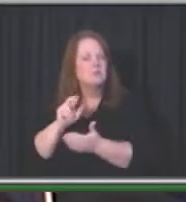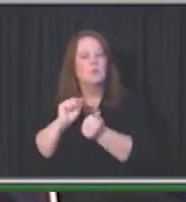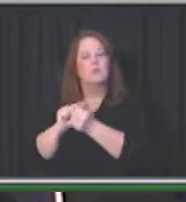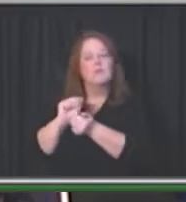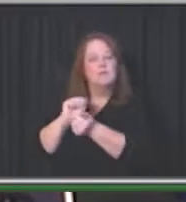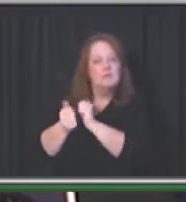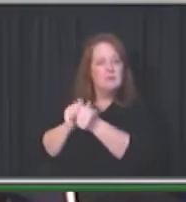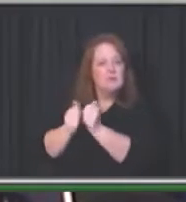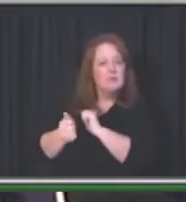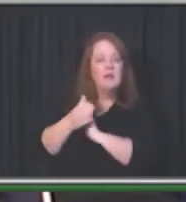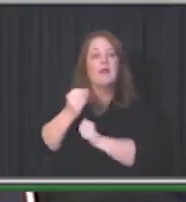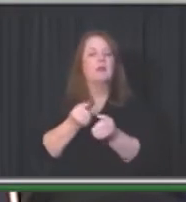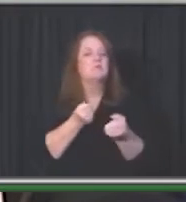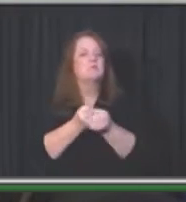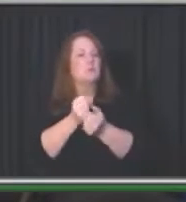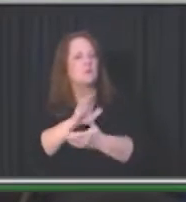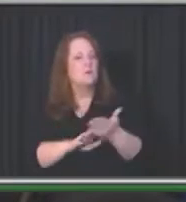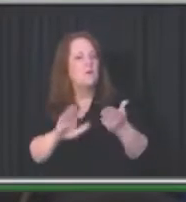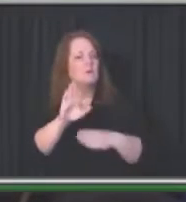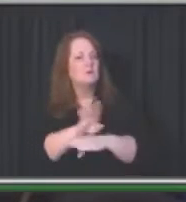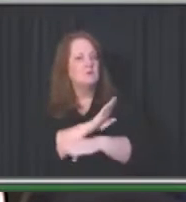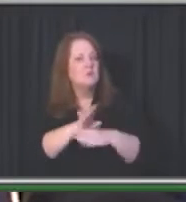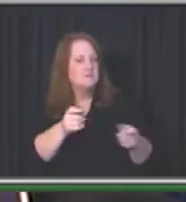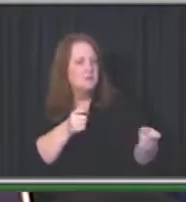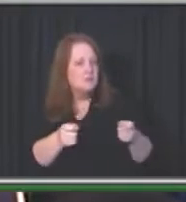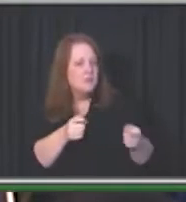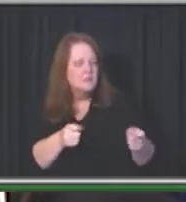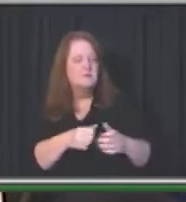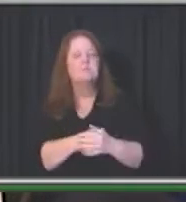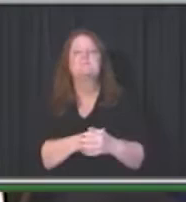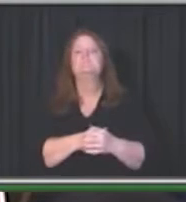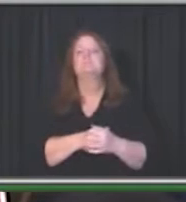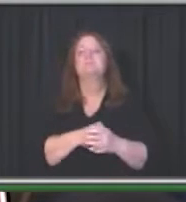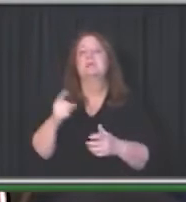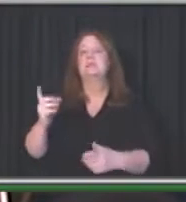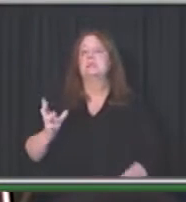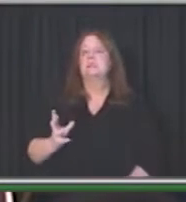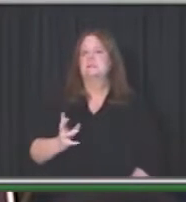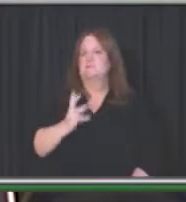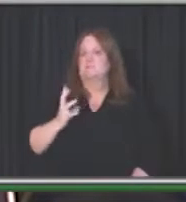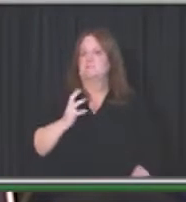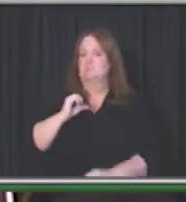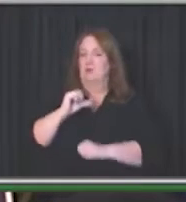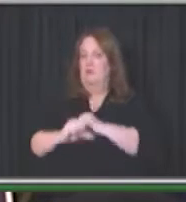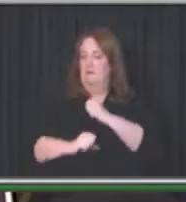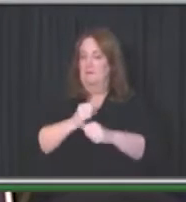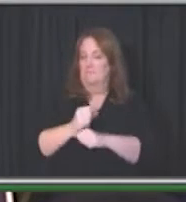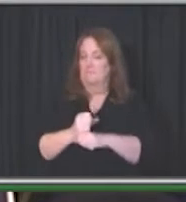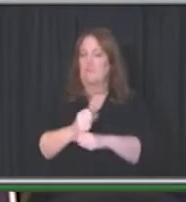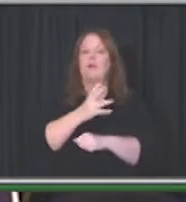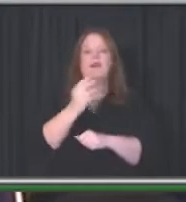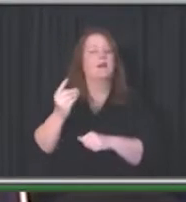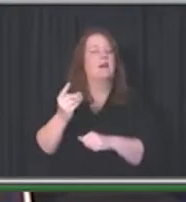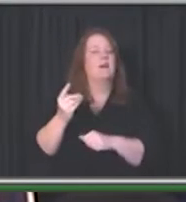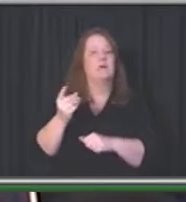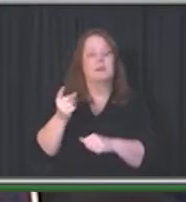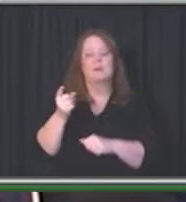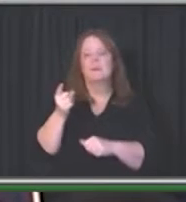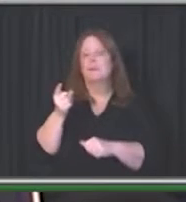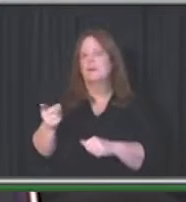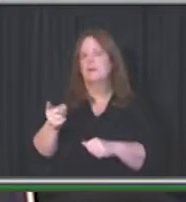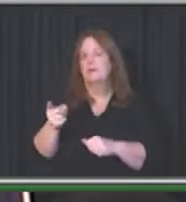of the College of Business Administration. He's a distinguished alum and won the Distinguished